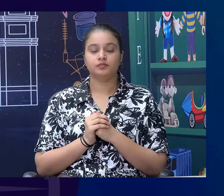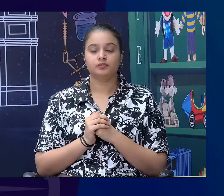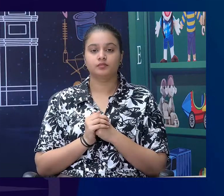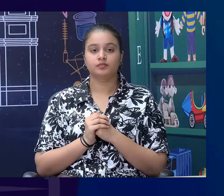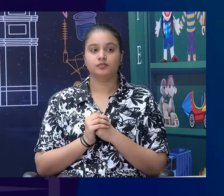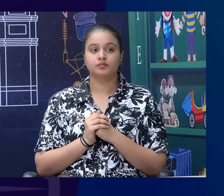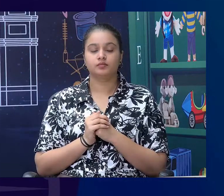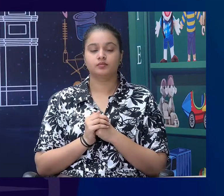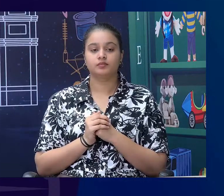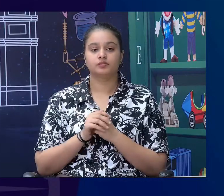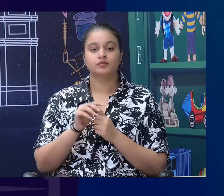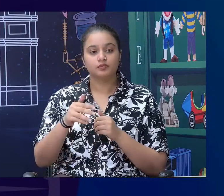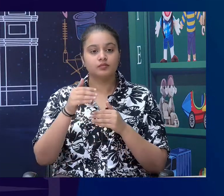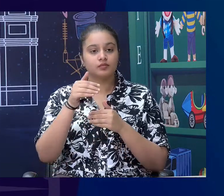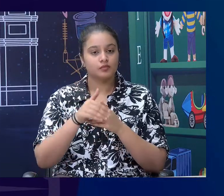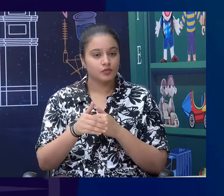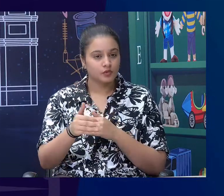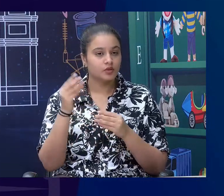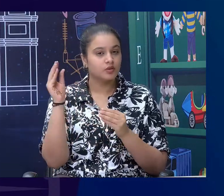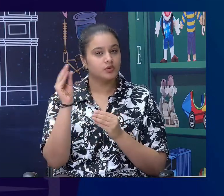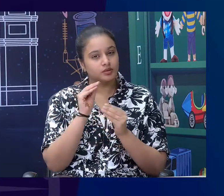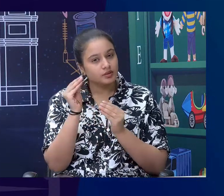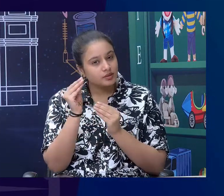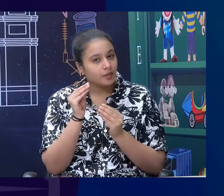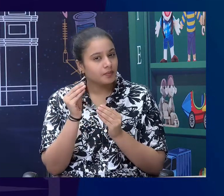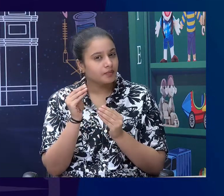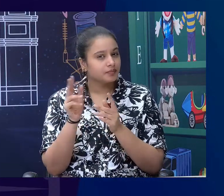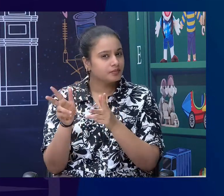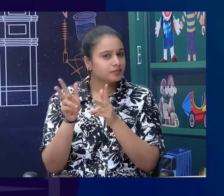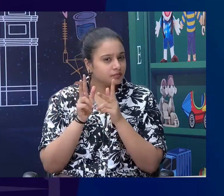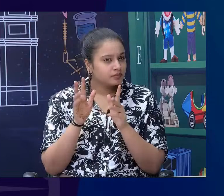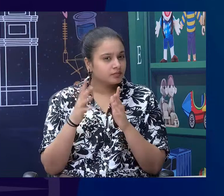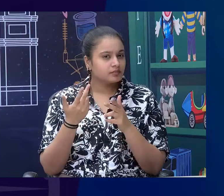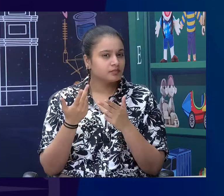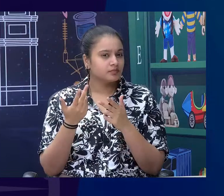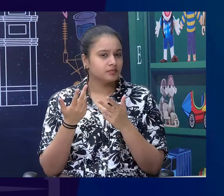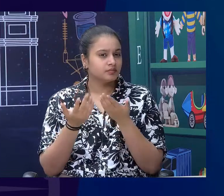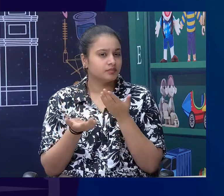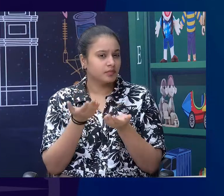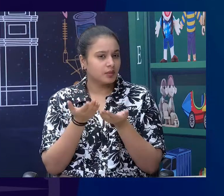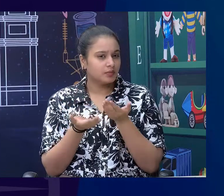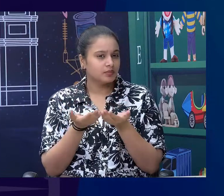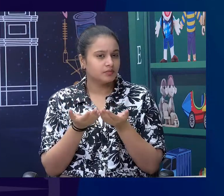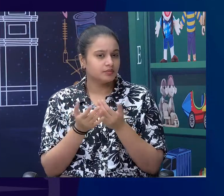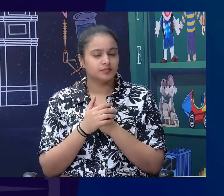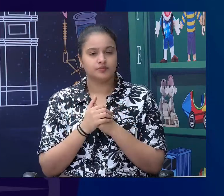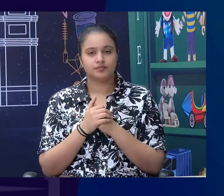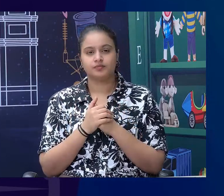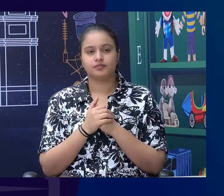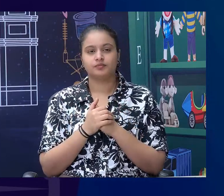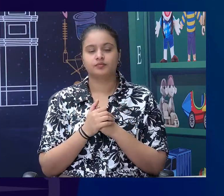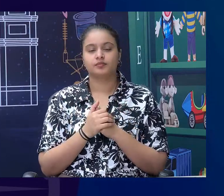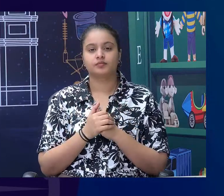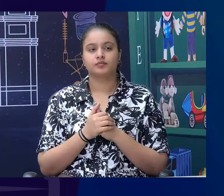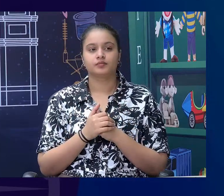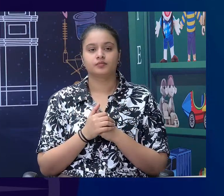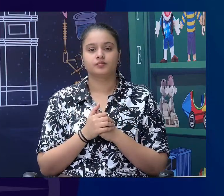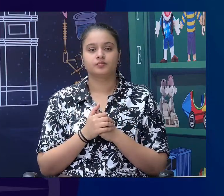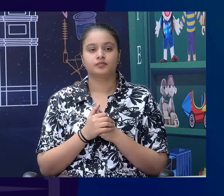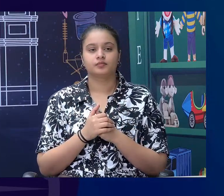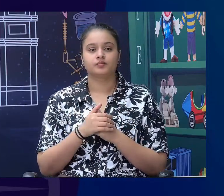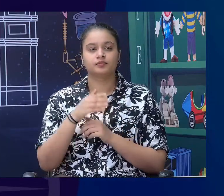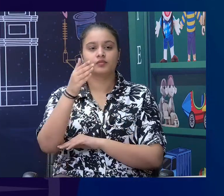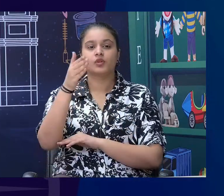I think you're going to tell me something about fake law. Yes, maybe. So no,